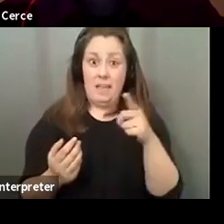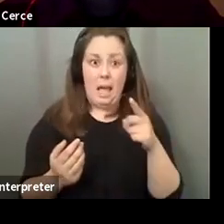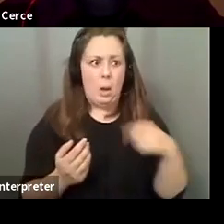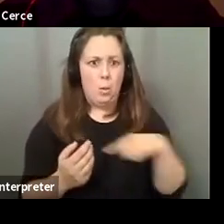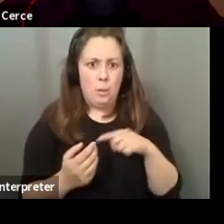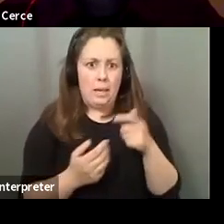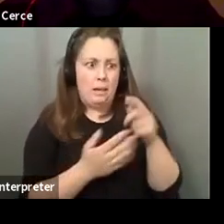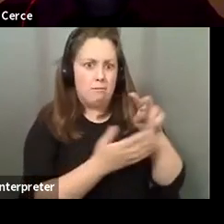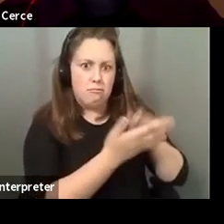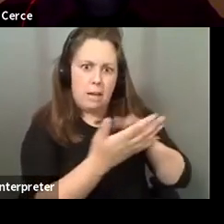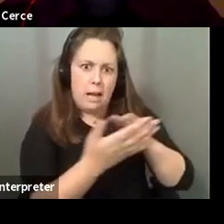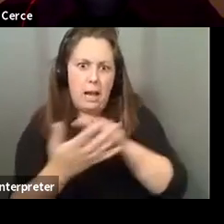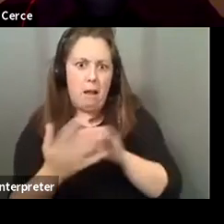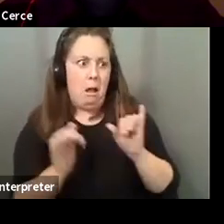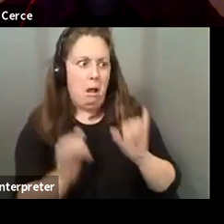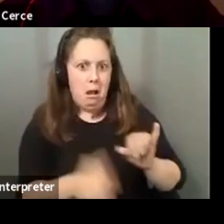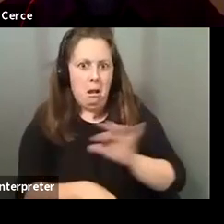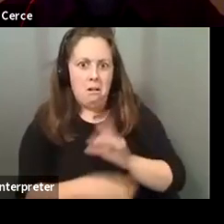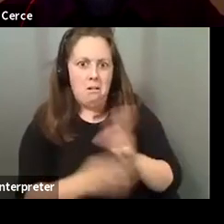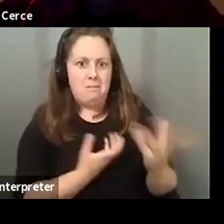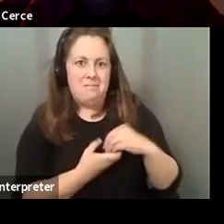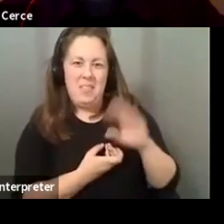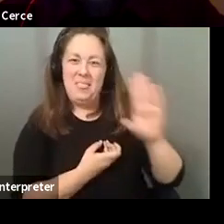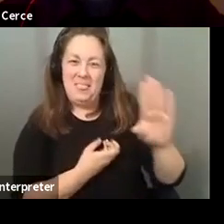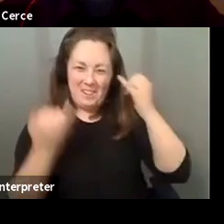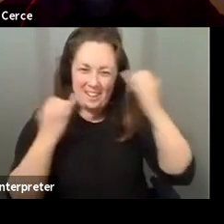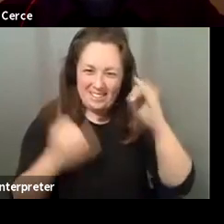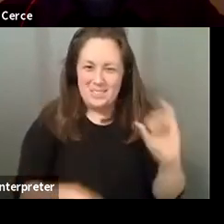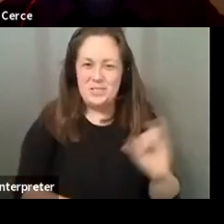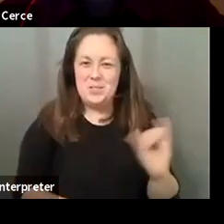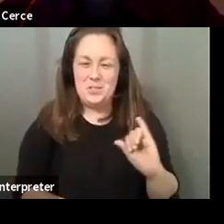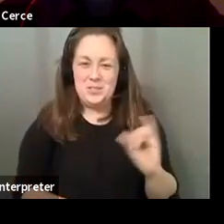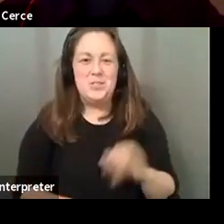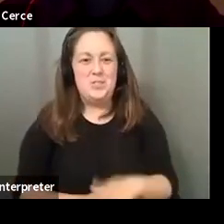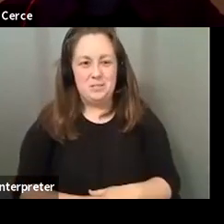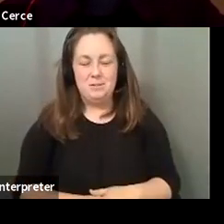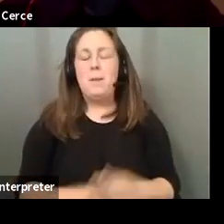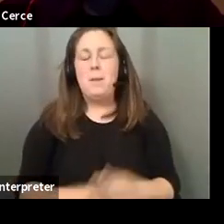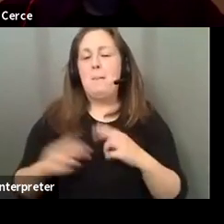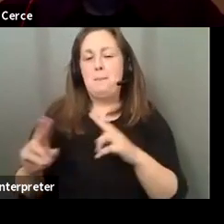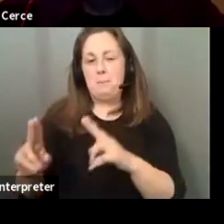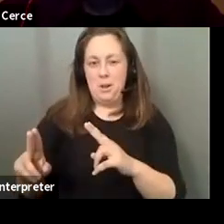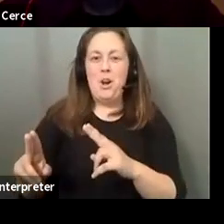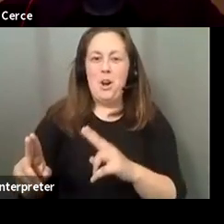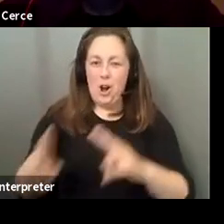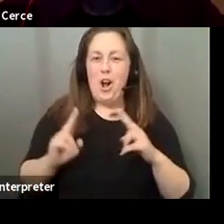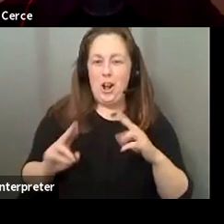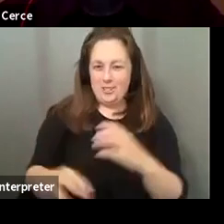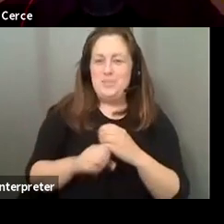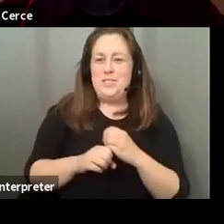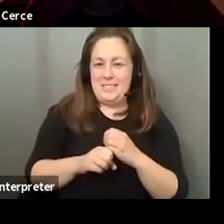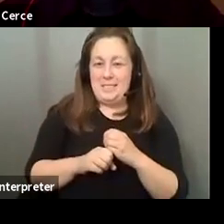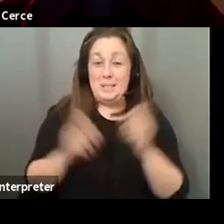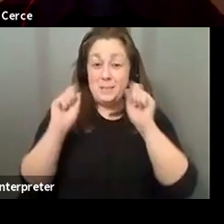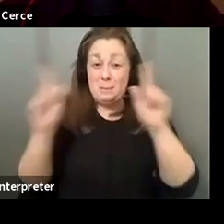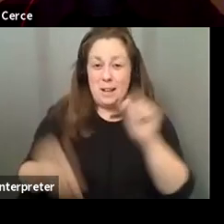of SEL that I think we should absolutely look at as well. Well, while I'm honored that we received this, I'm not surprised